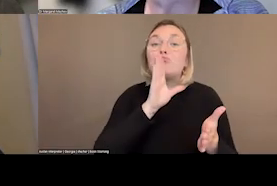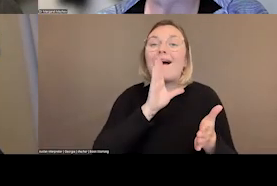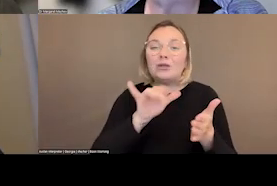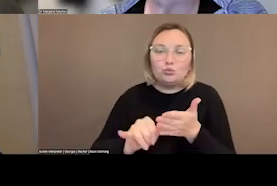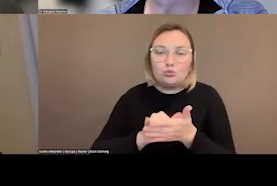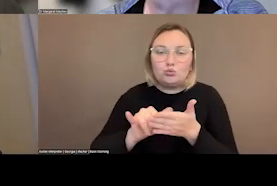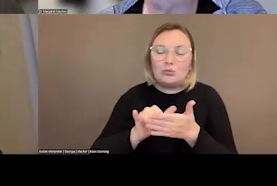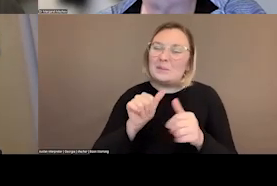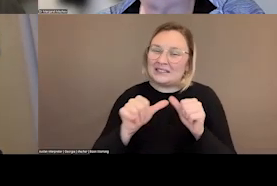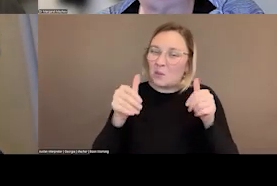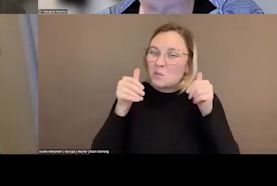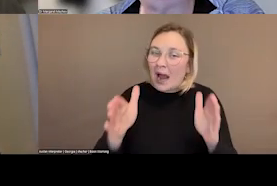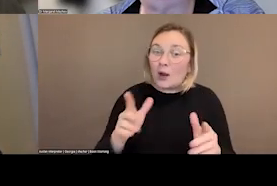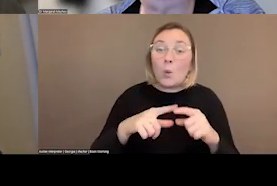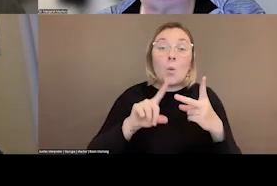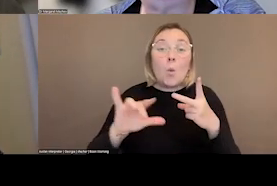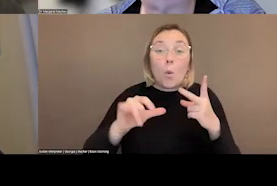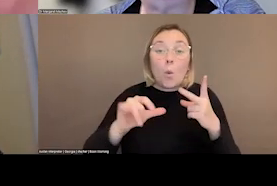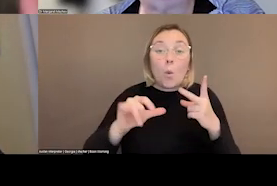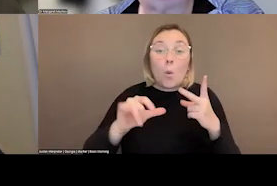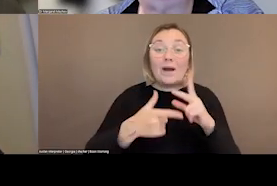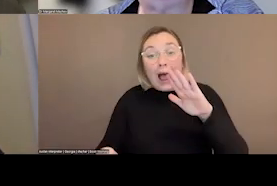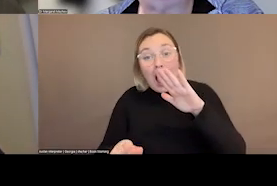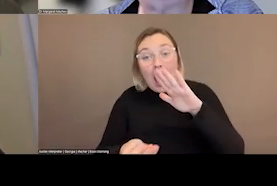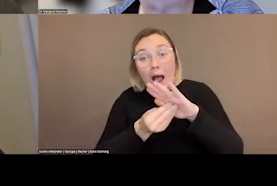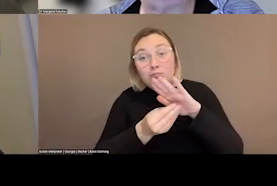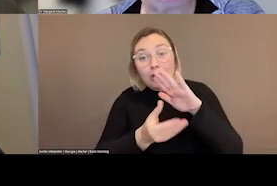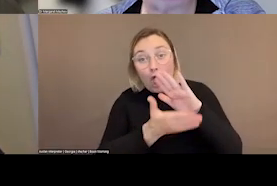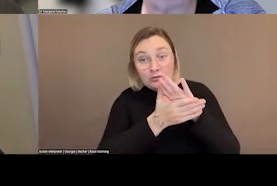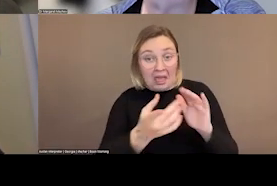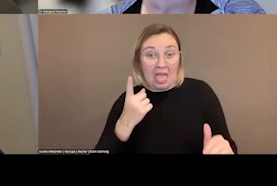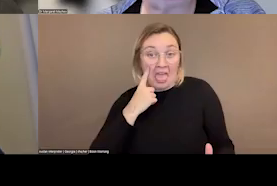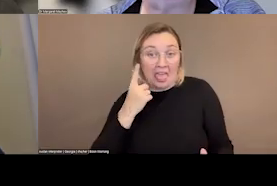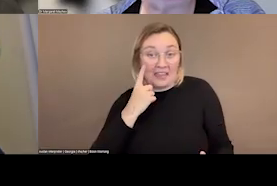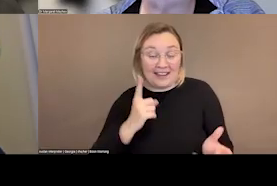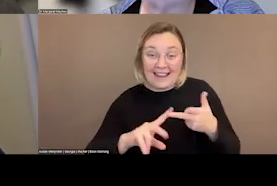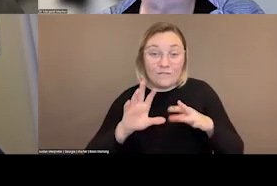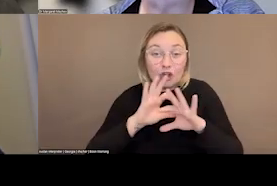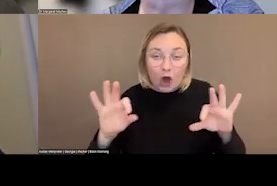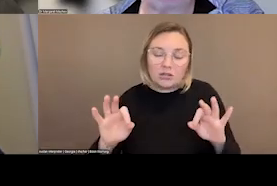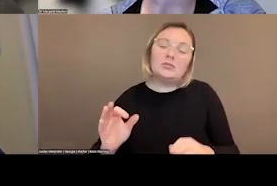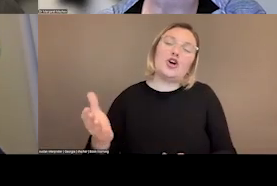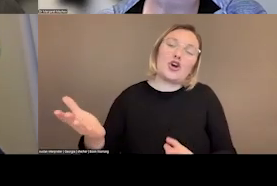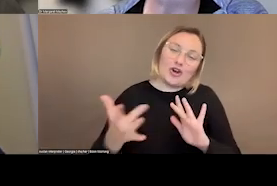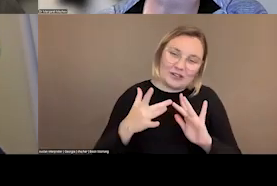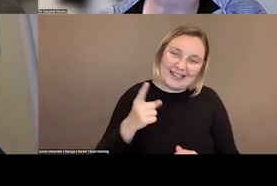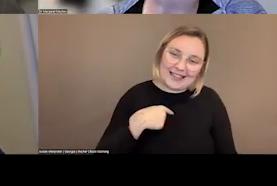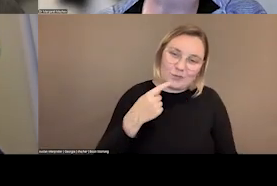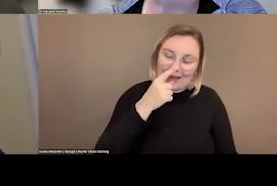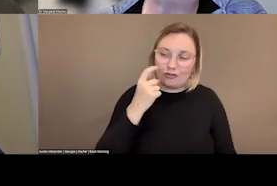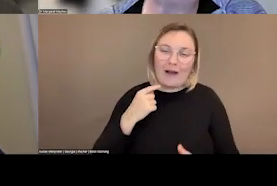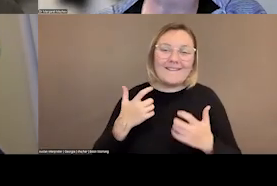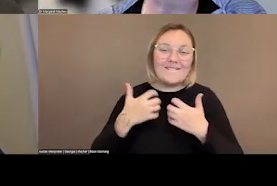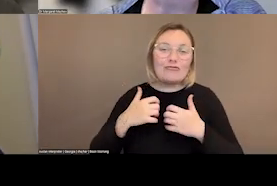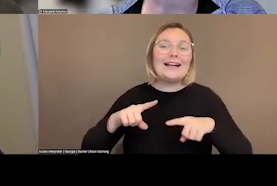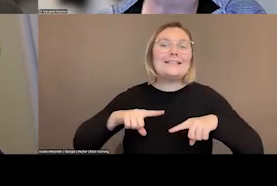go. Or if you do upload them, see if they upload, and if they don't, get in touch with us, and we'll try and figure out a path through